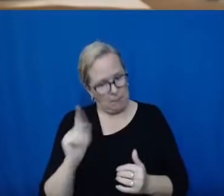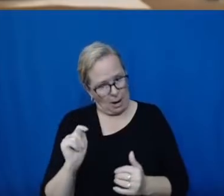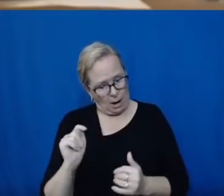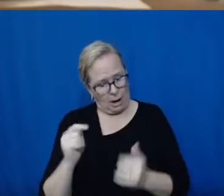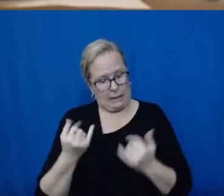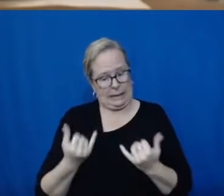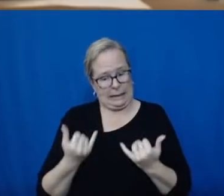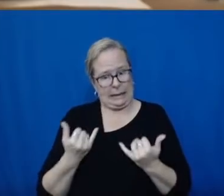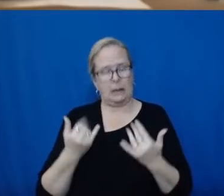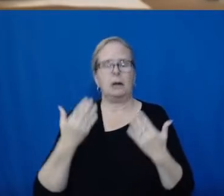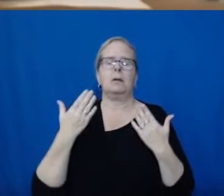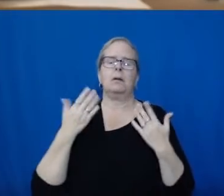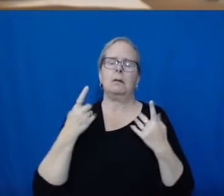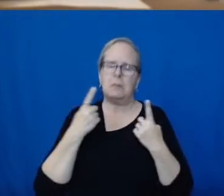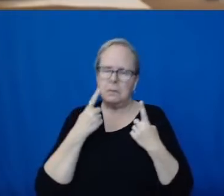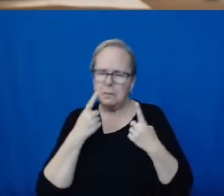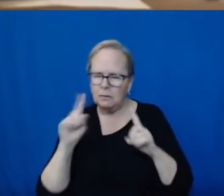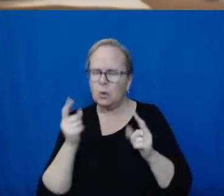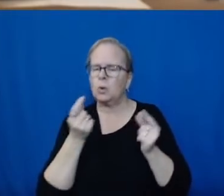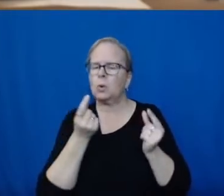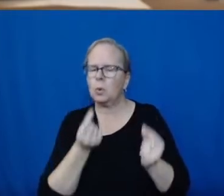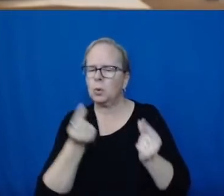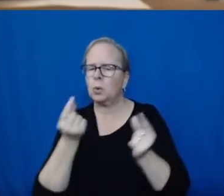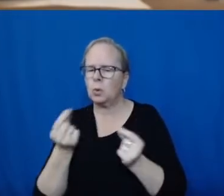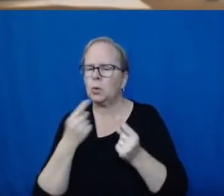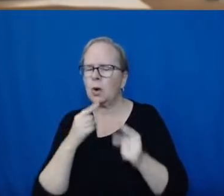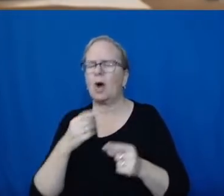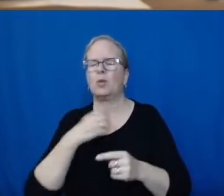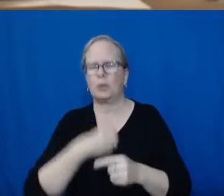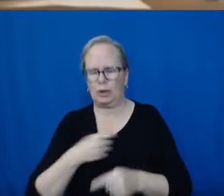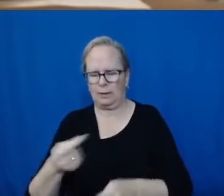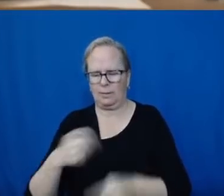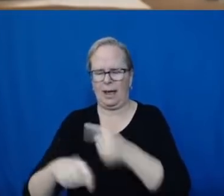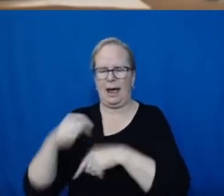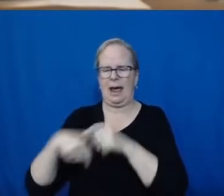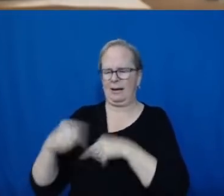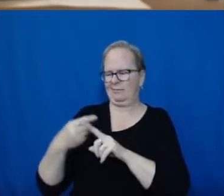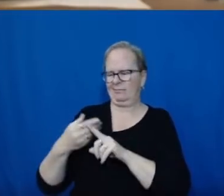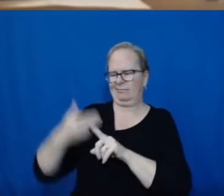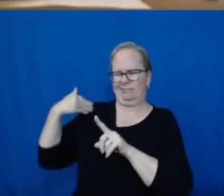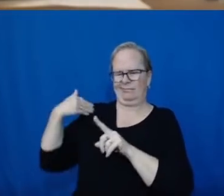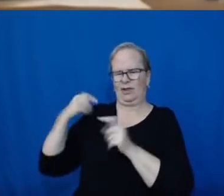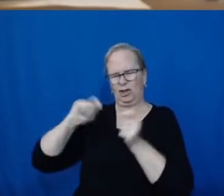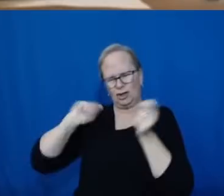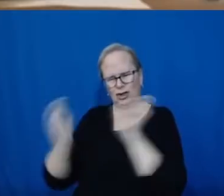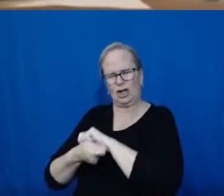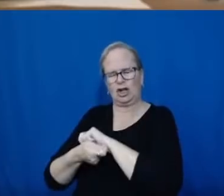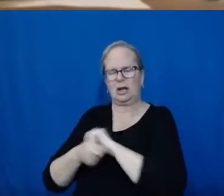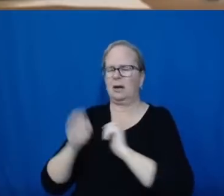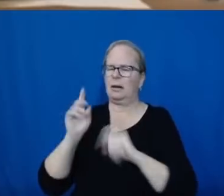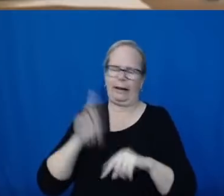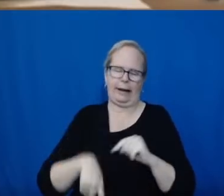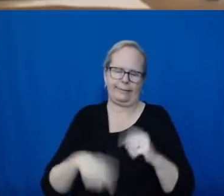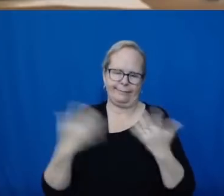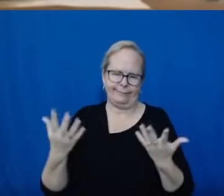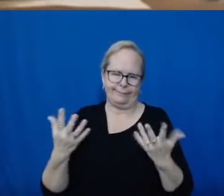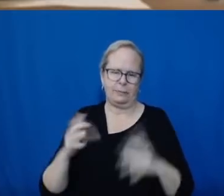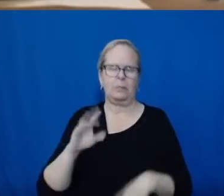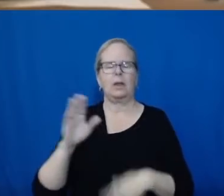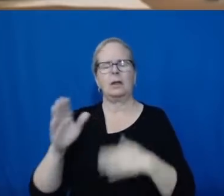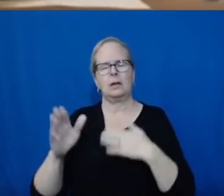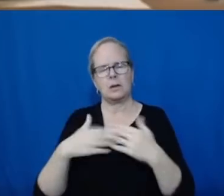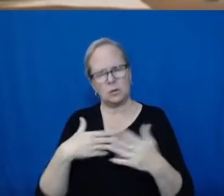path, if wishes were horses. So some of the things that I just want to recognize. So we're finally getting into the area where we're not